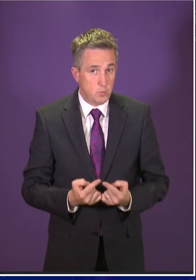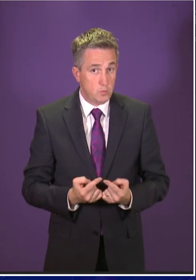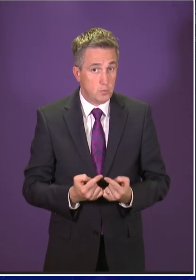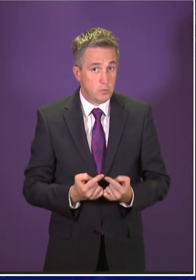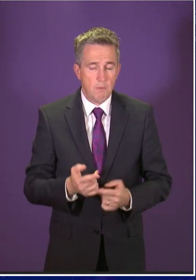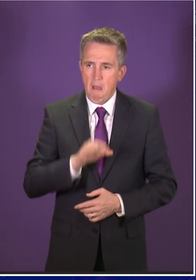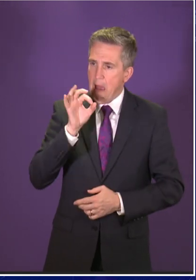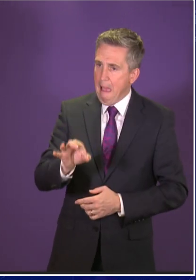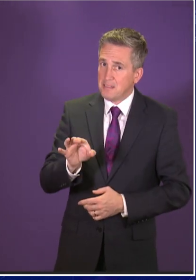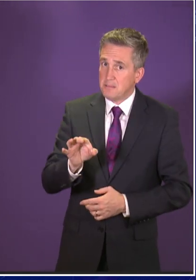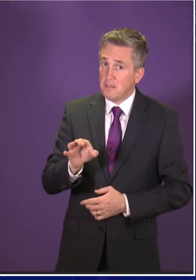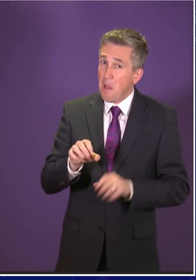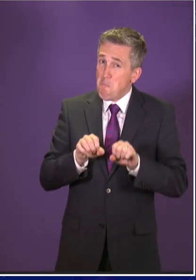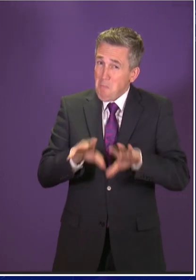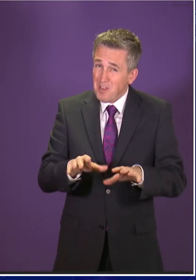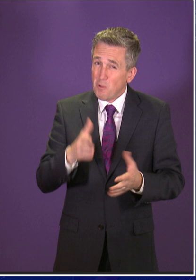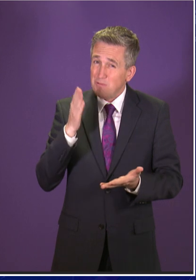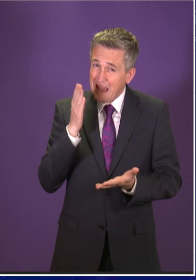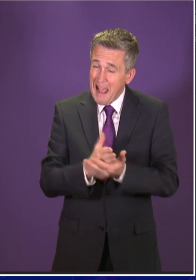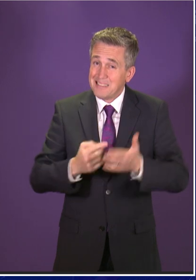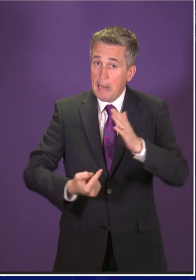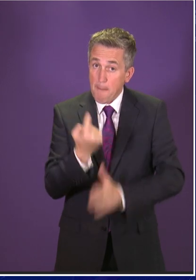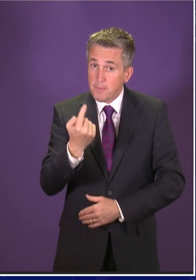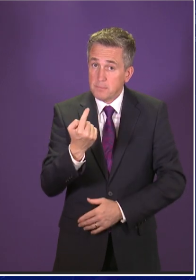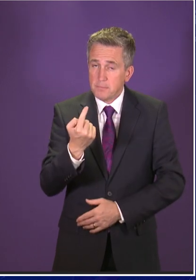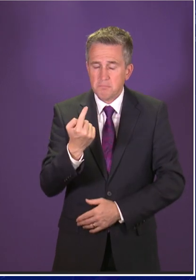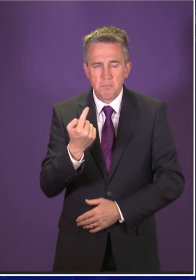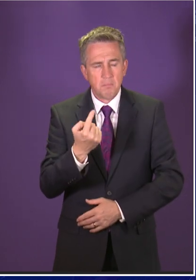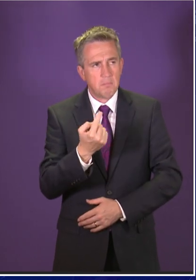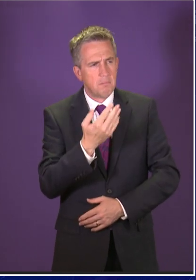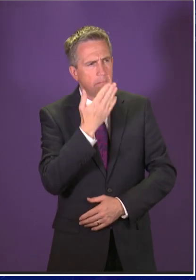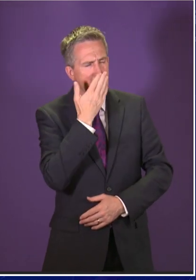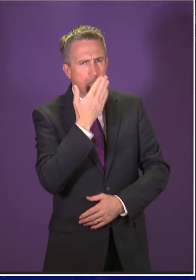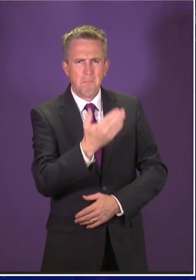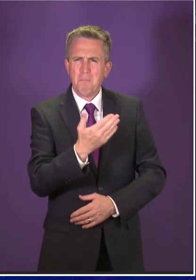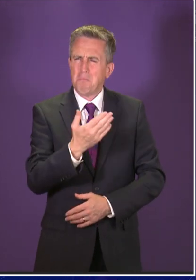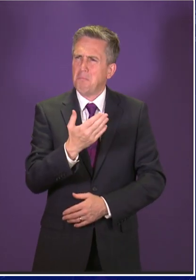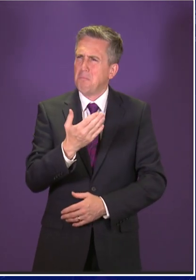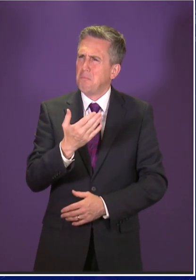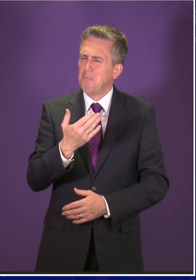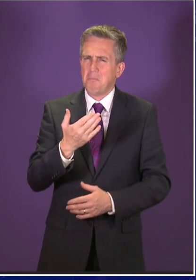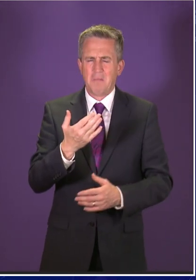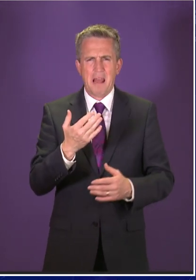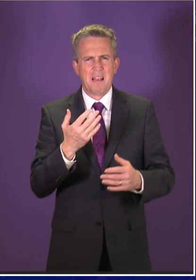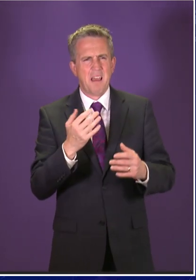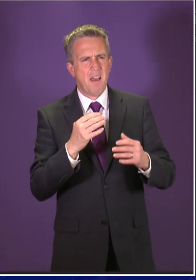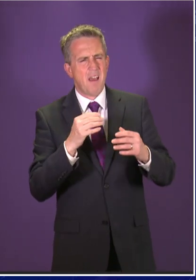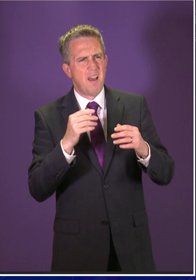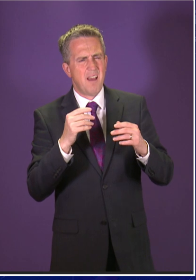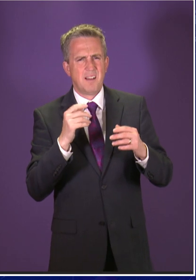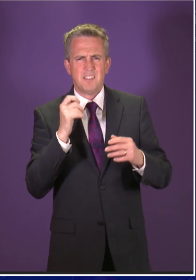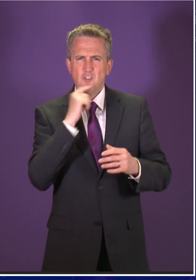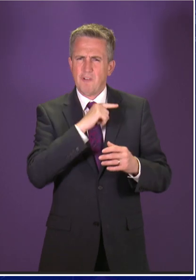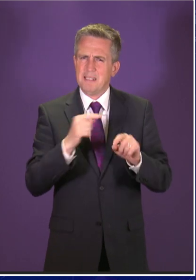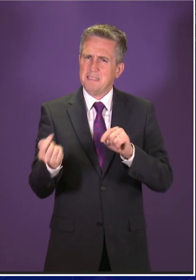Do miracles exist? This may seem like kind of a silly, outdated debate, sort of a Rorschach test